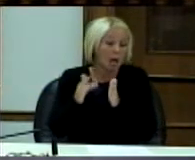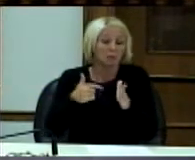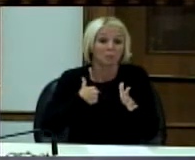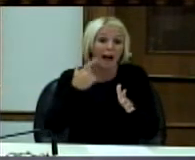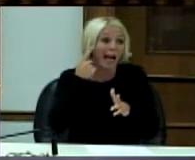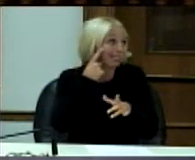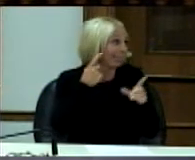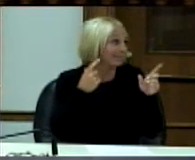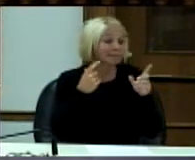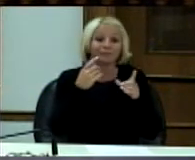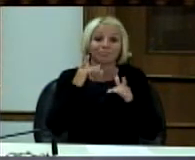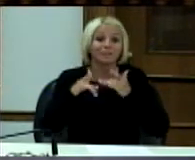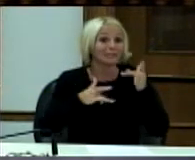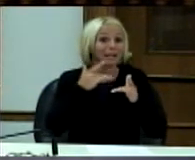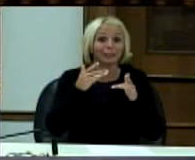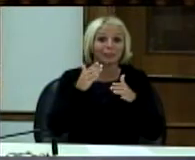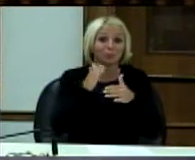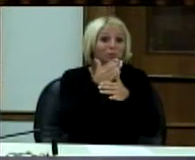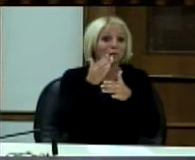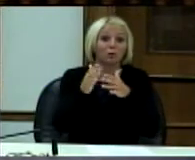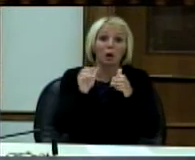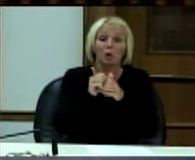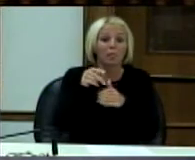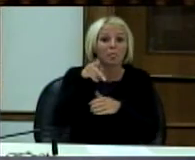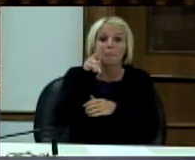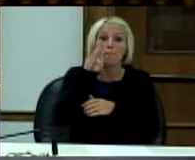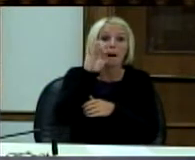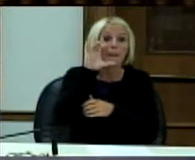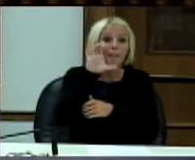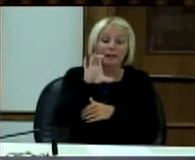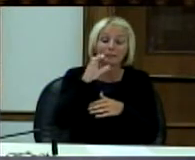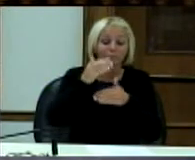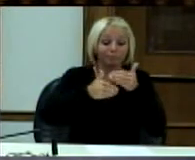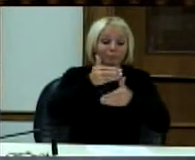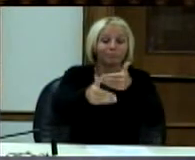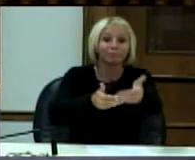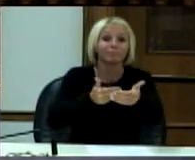I think it'll be exciting to share it with the public as we go forward.